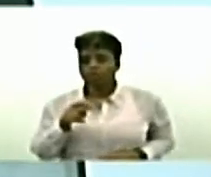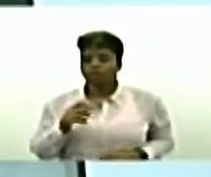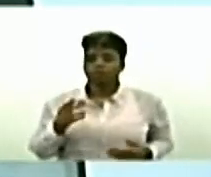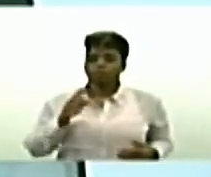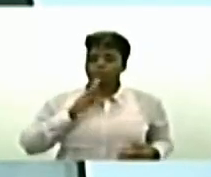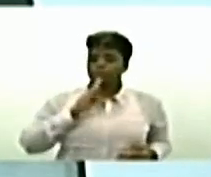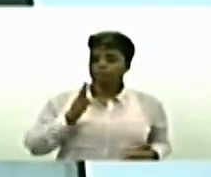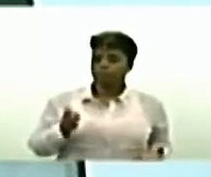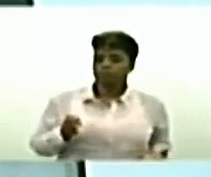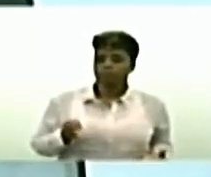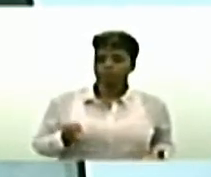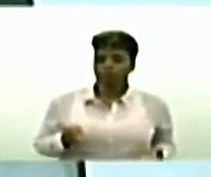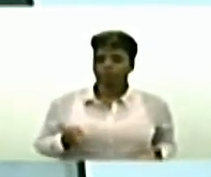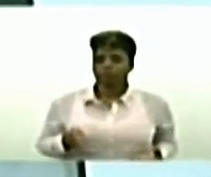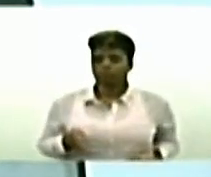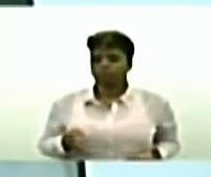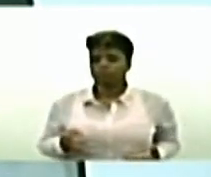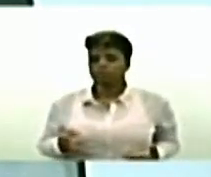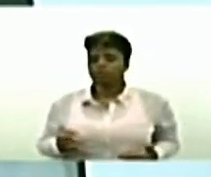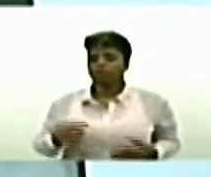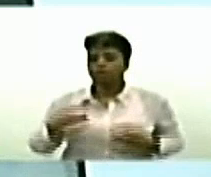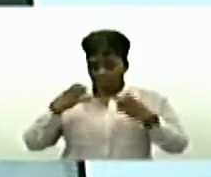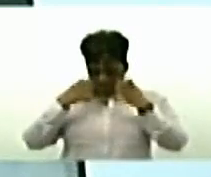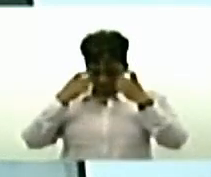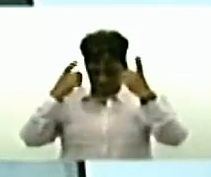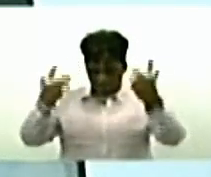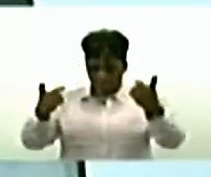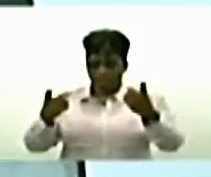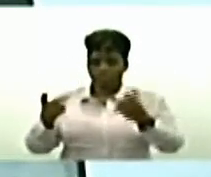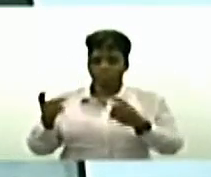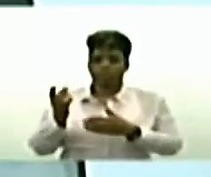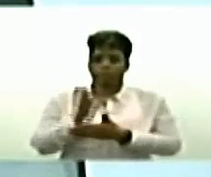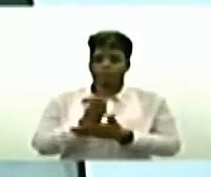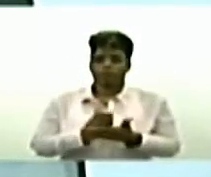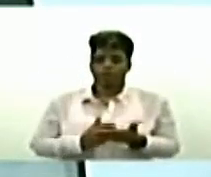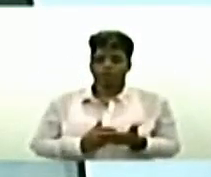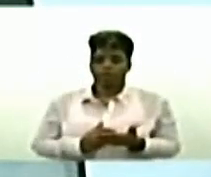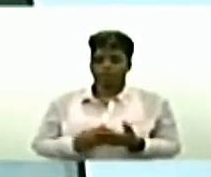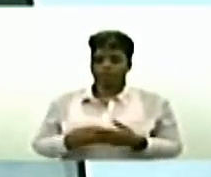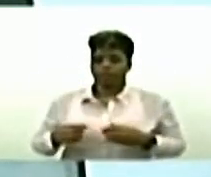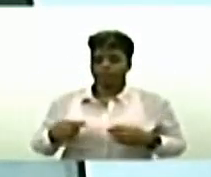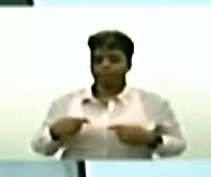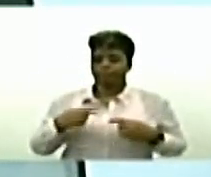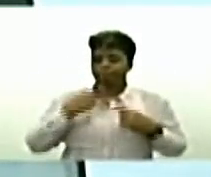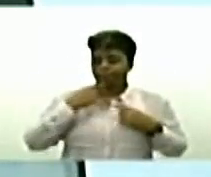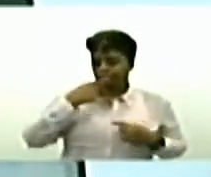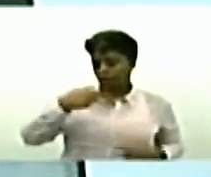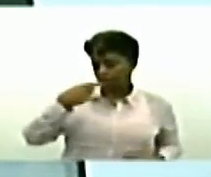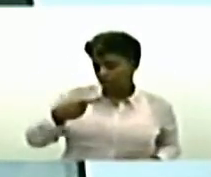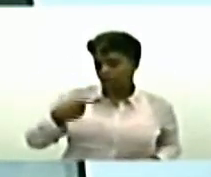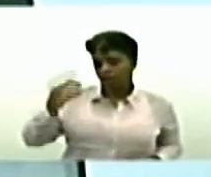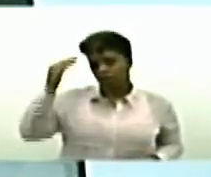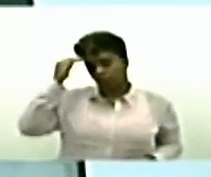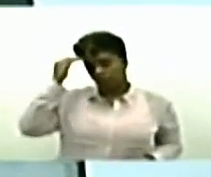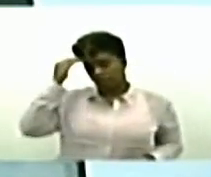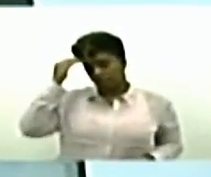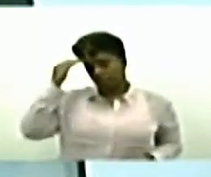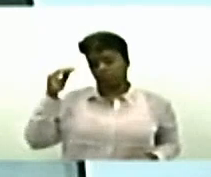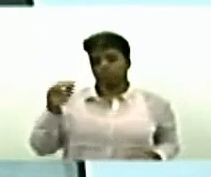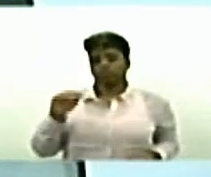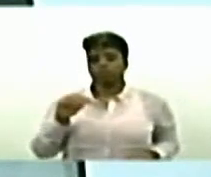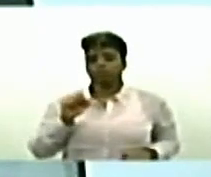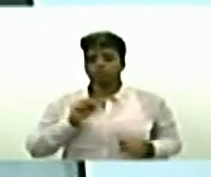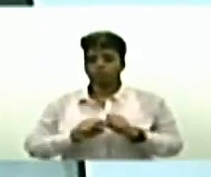be an educational component, public awareness component, so that persons,